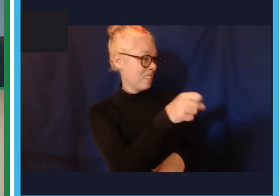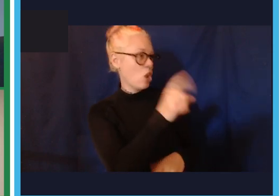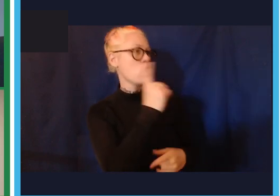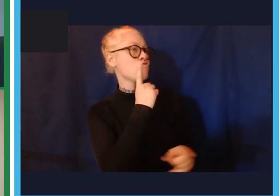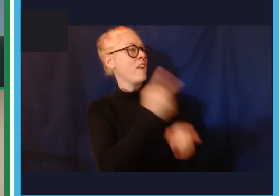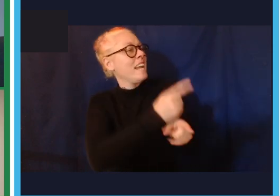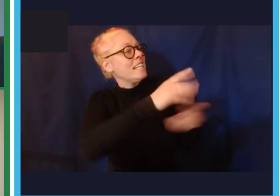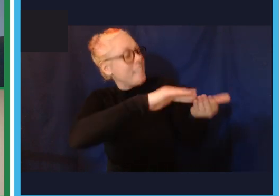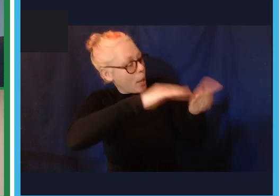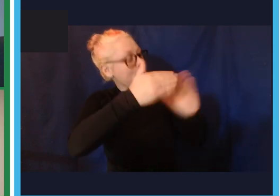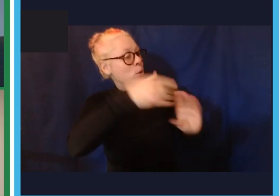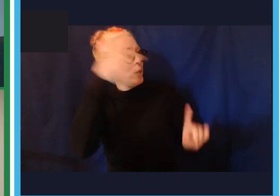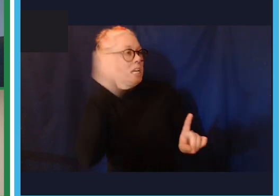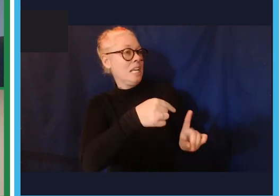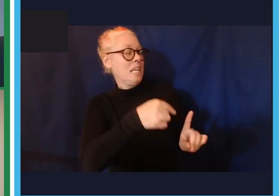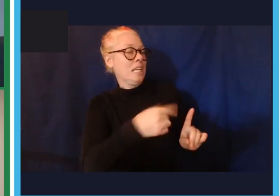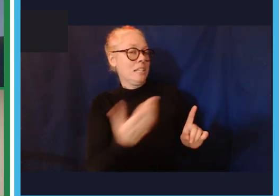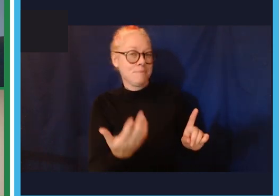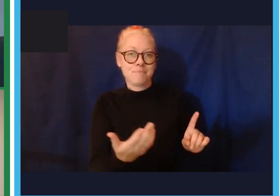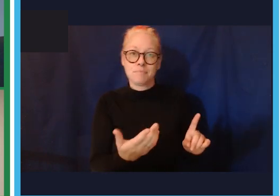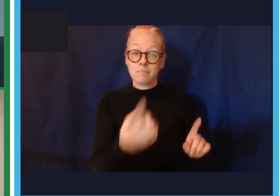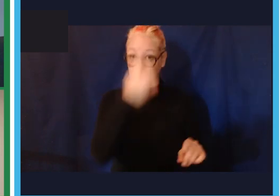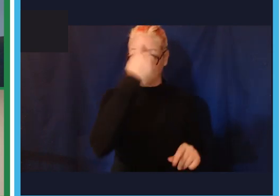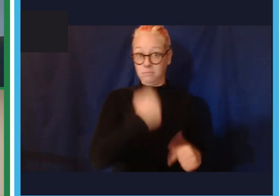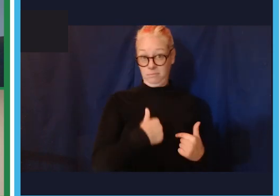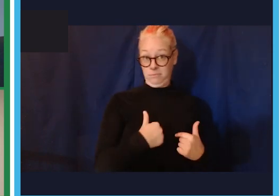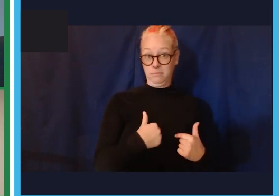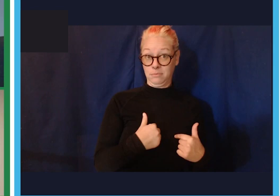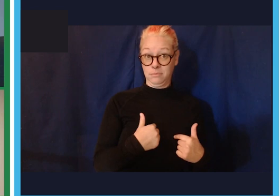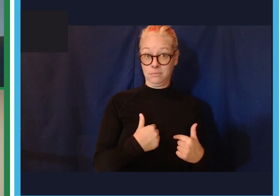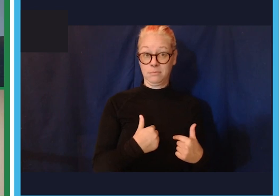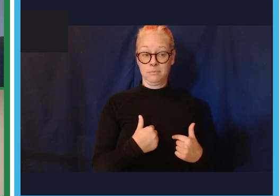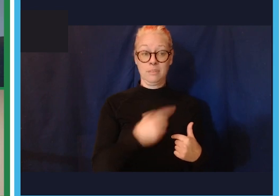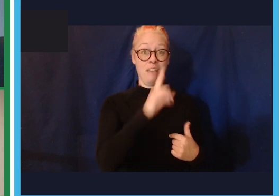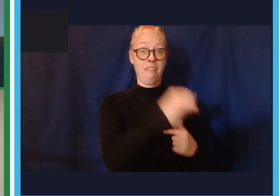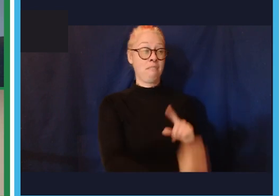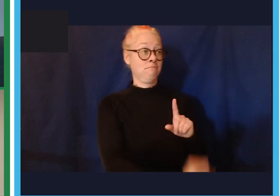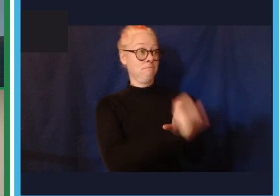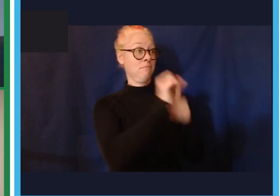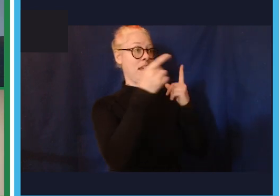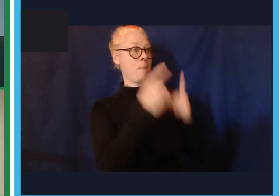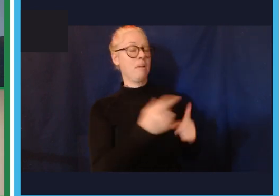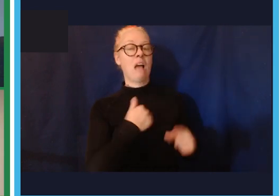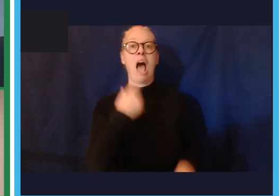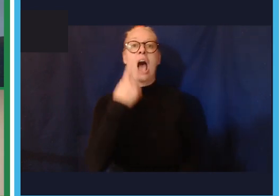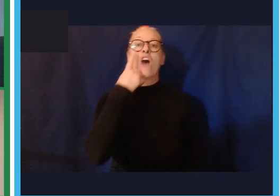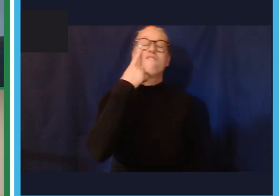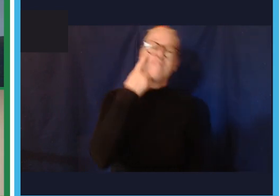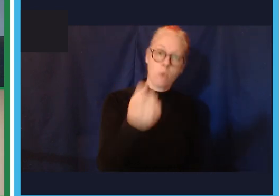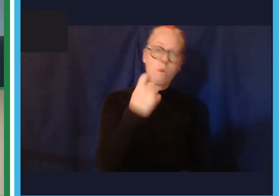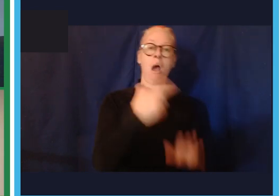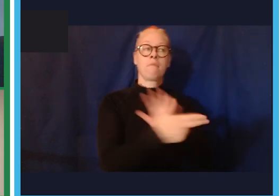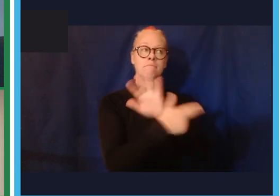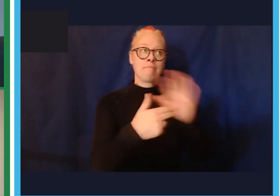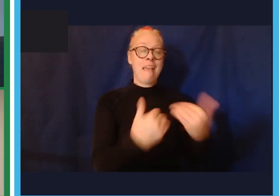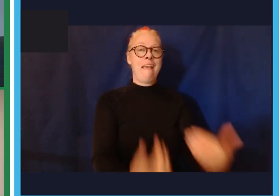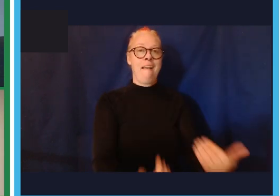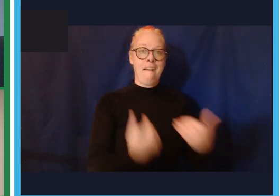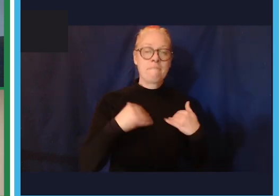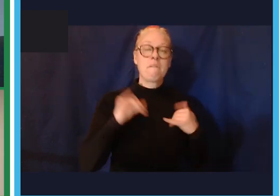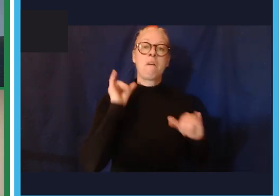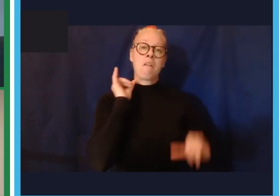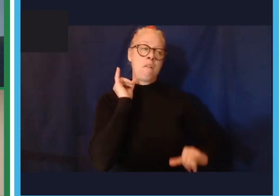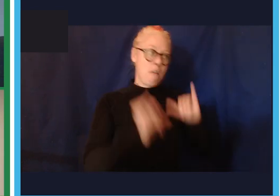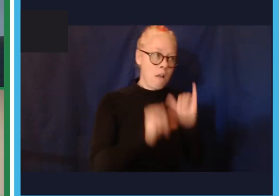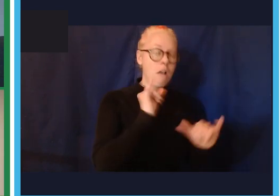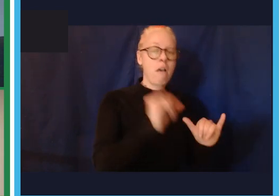me just like 30 individuals who are incredible filmmakers, who are ready to be working, who are just like